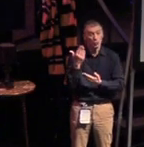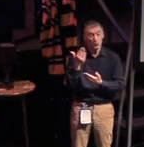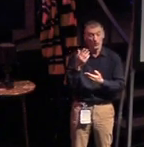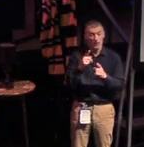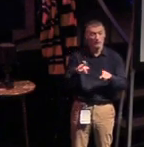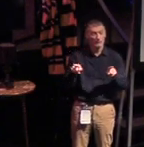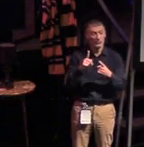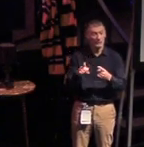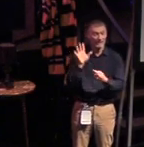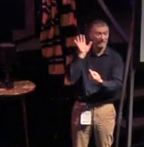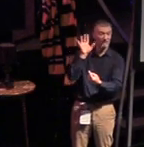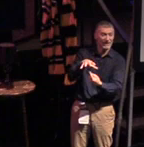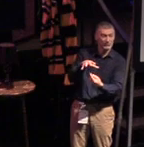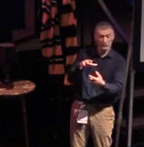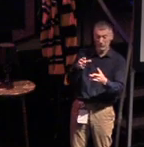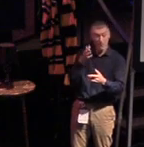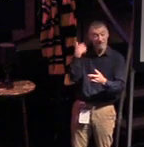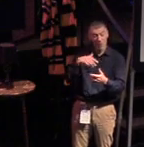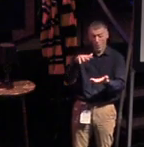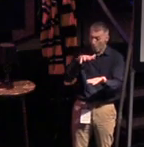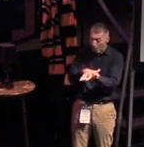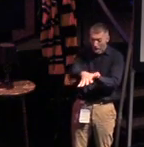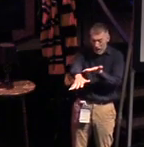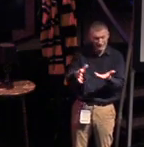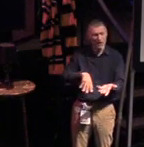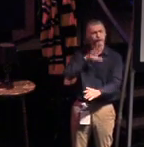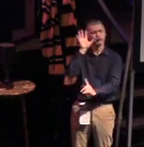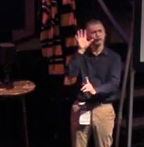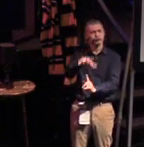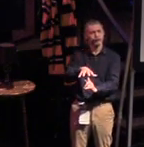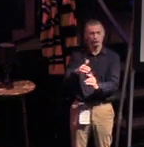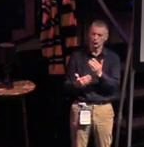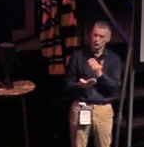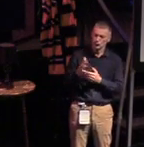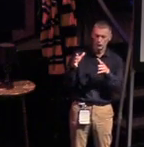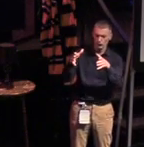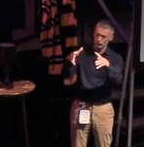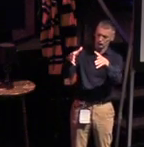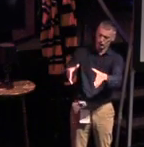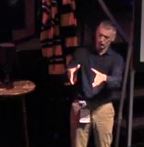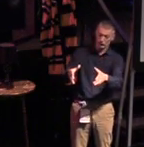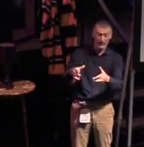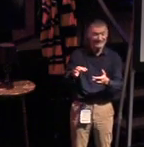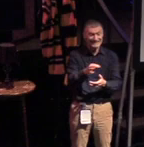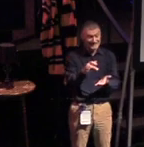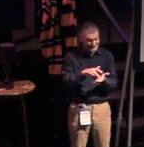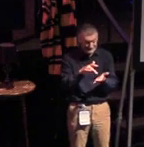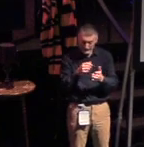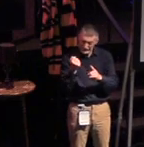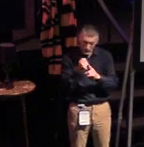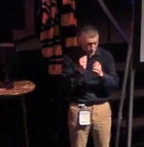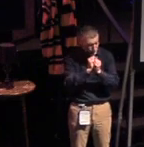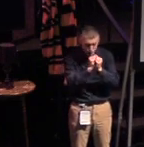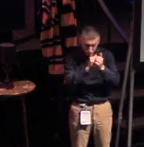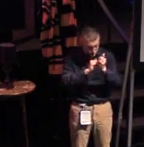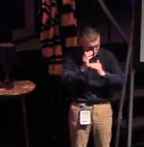had a derelict area the city we've we've totally reconstructed the city center we're putting